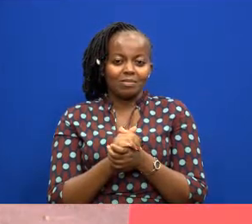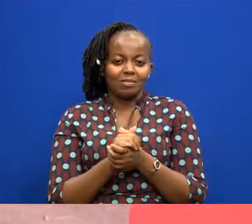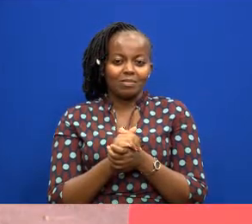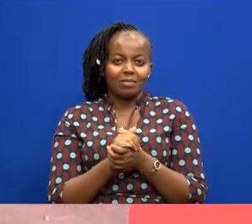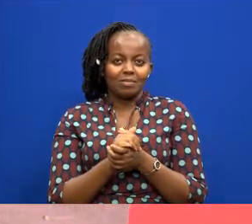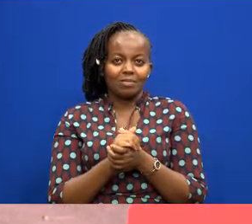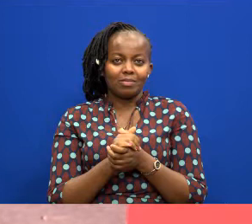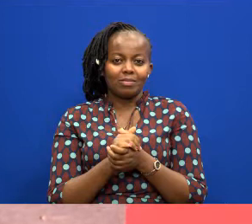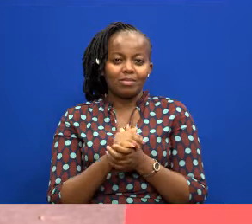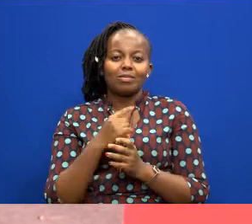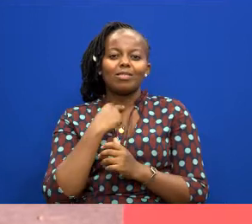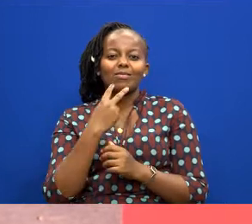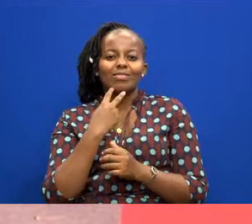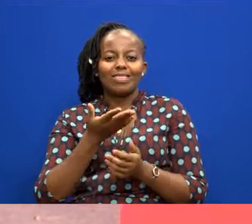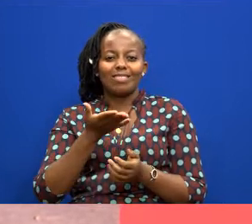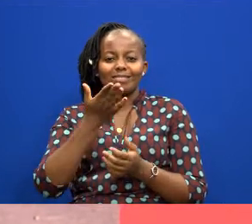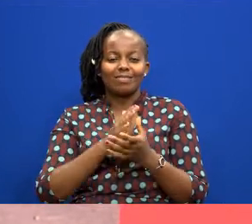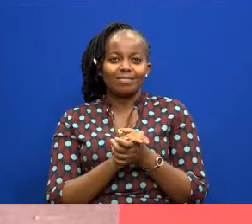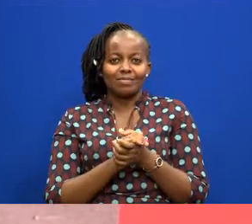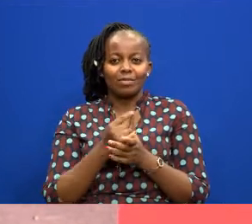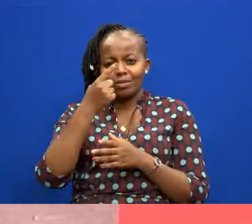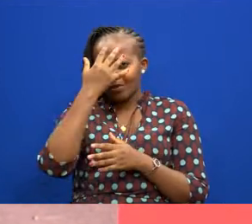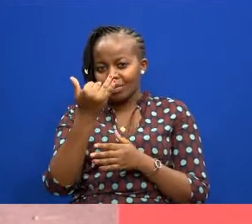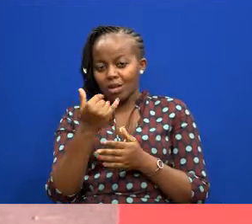Louder, a little bit louder. Because